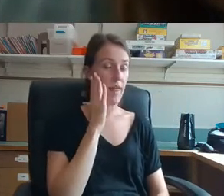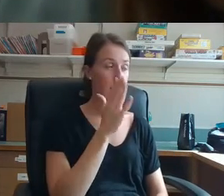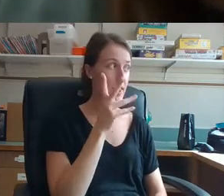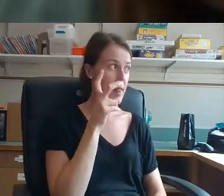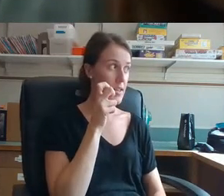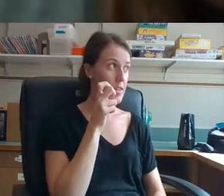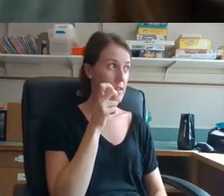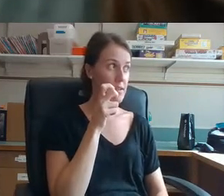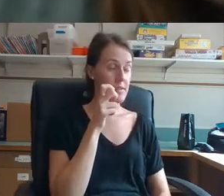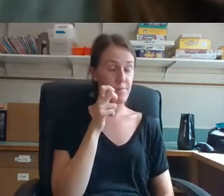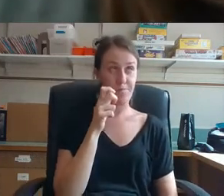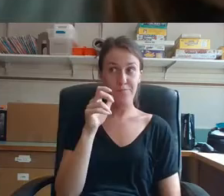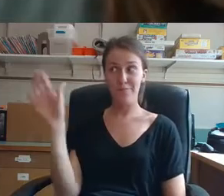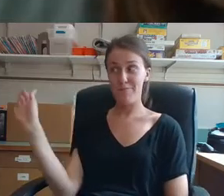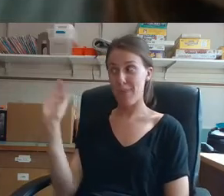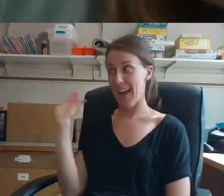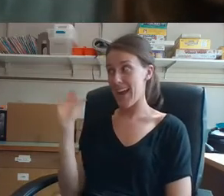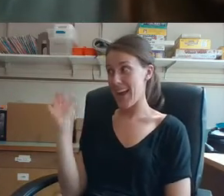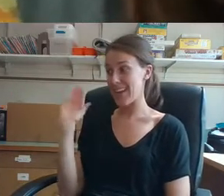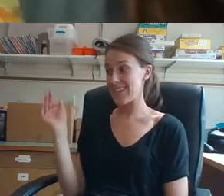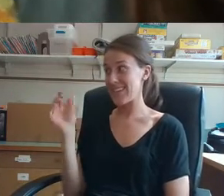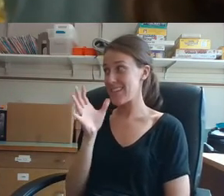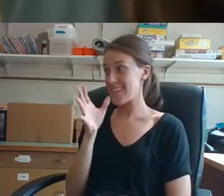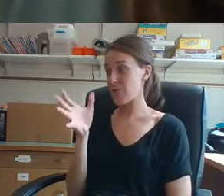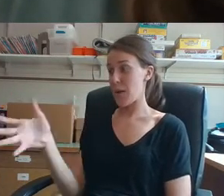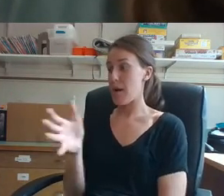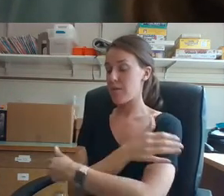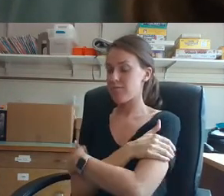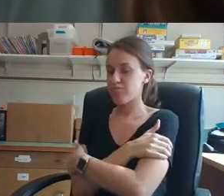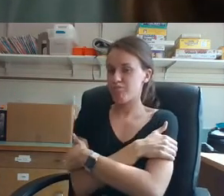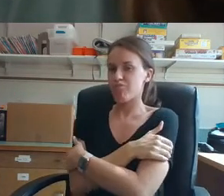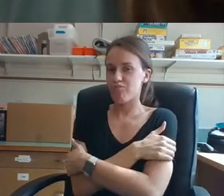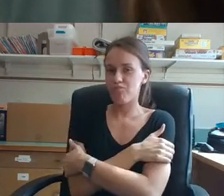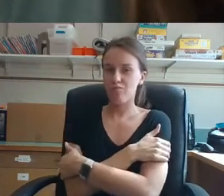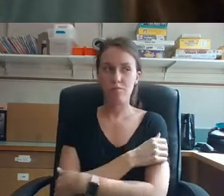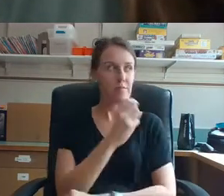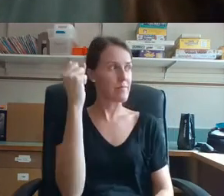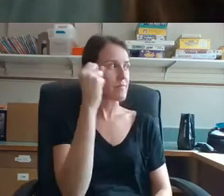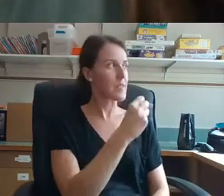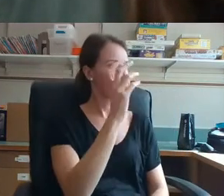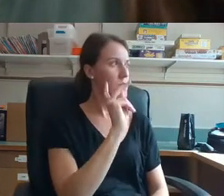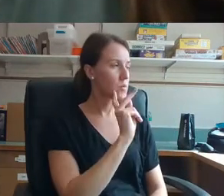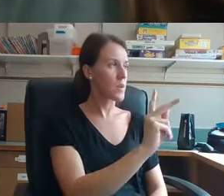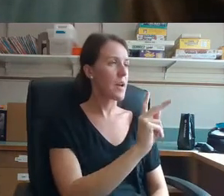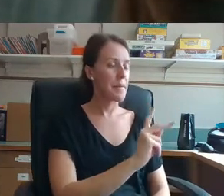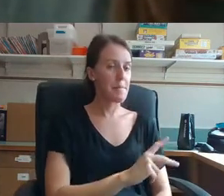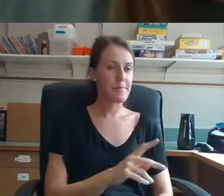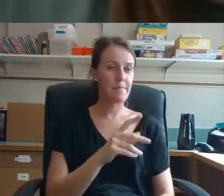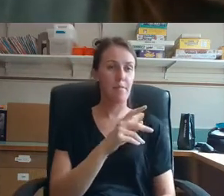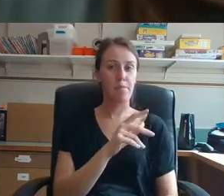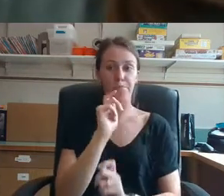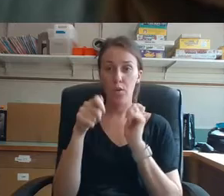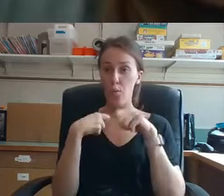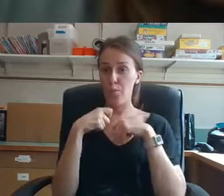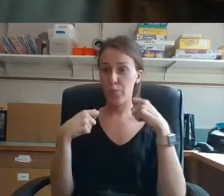Goodbye, dear. Give Grandmother a big hug for me. Yes, Mom. And off to the forest down the path